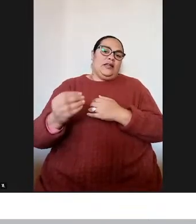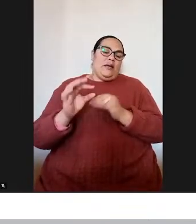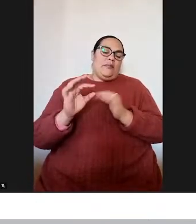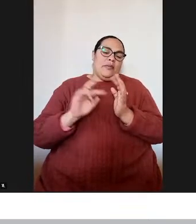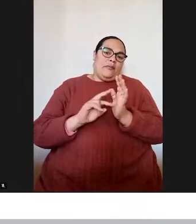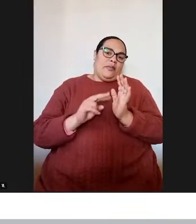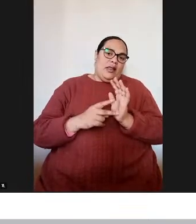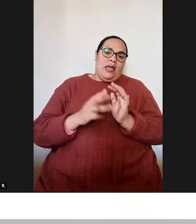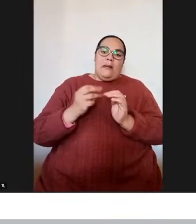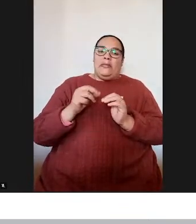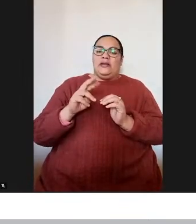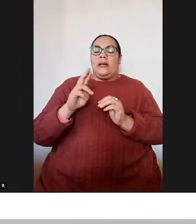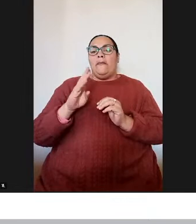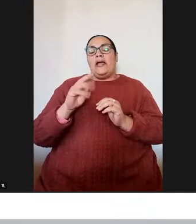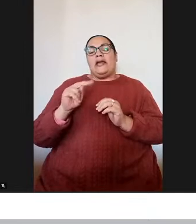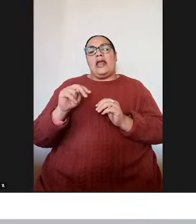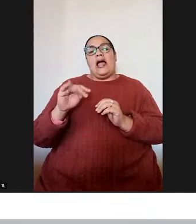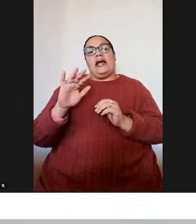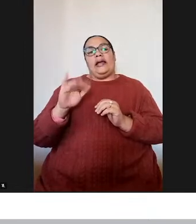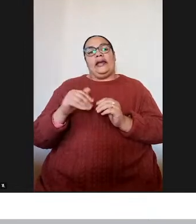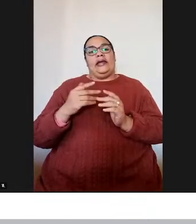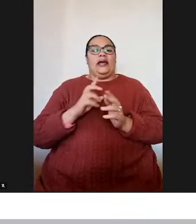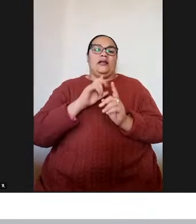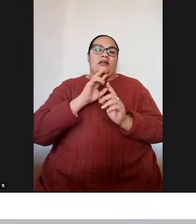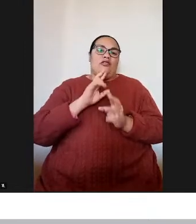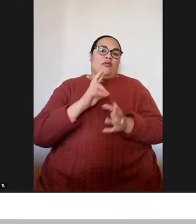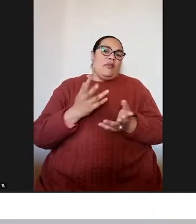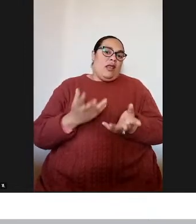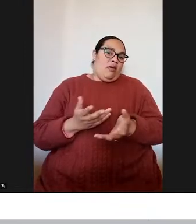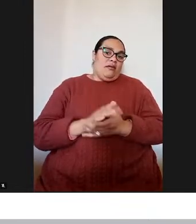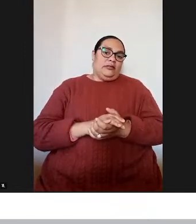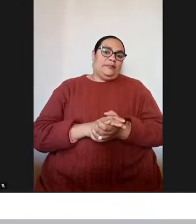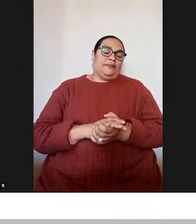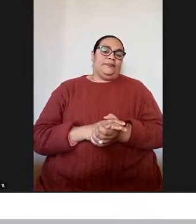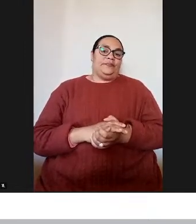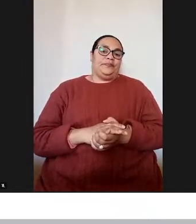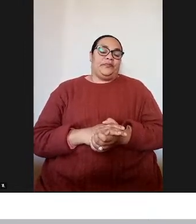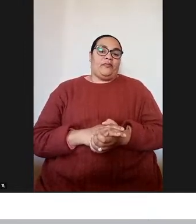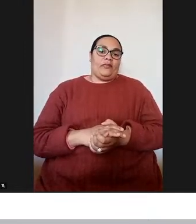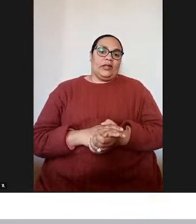Mr. Manari can maybe just respond in terms of that.